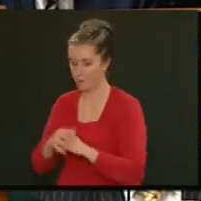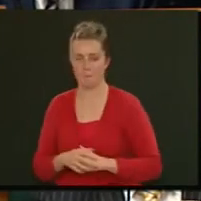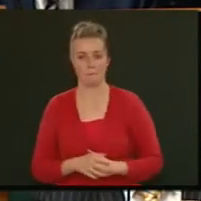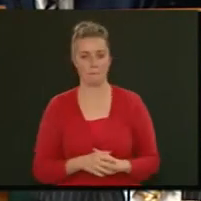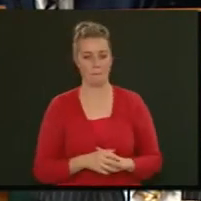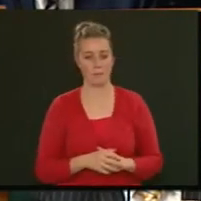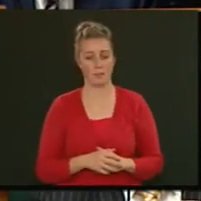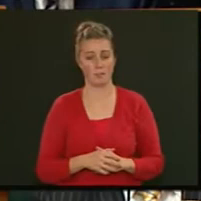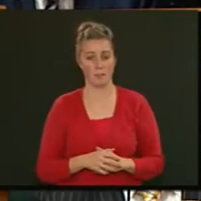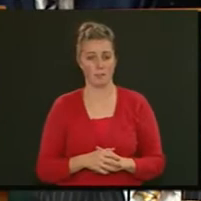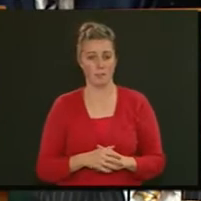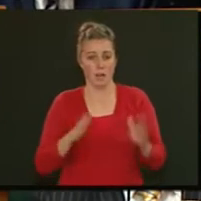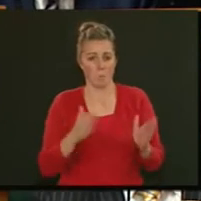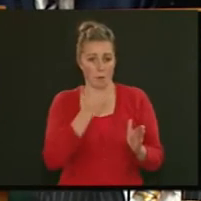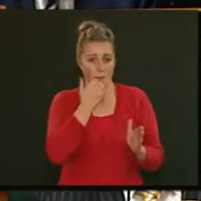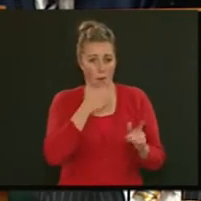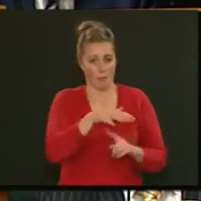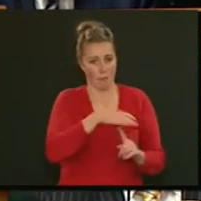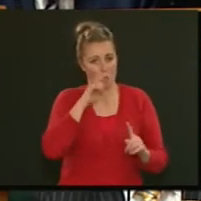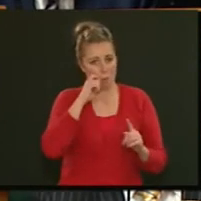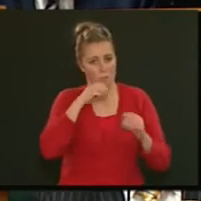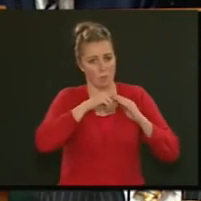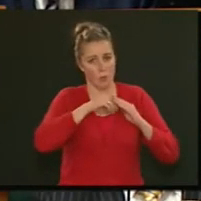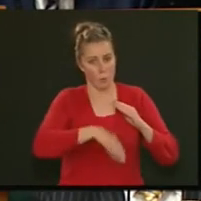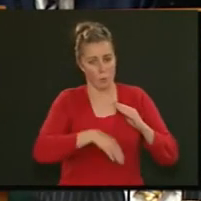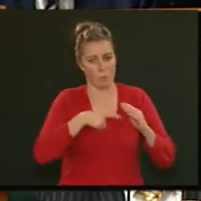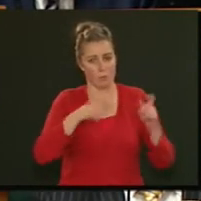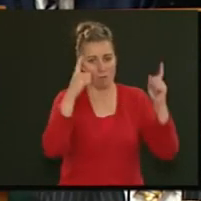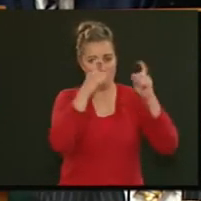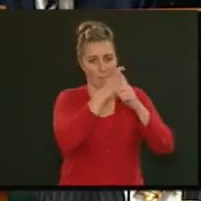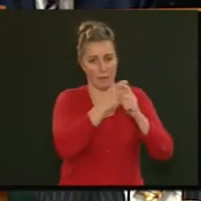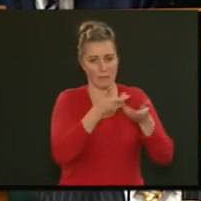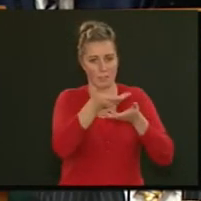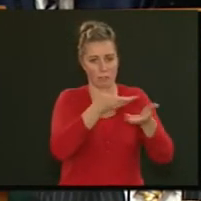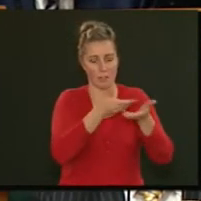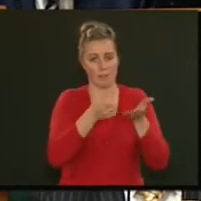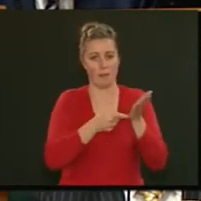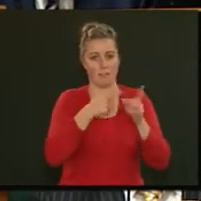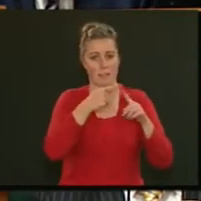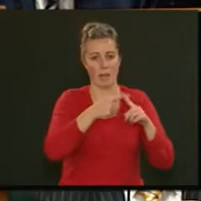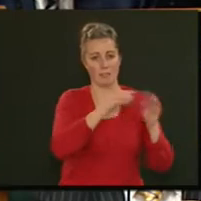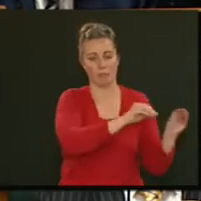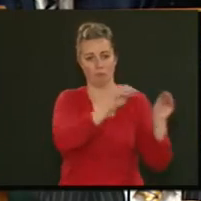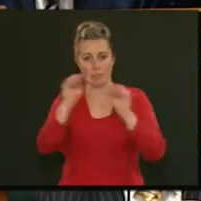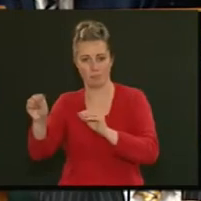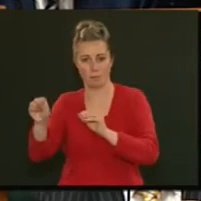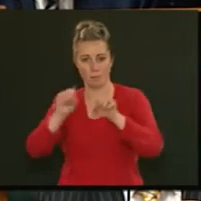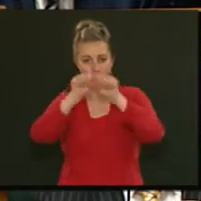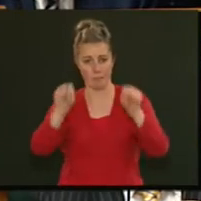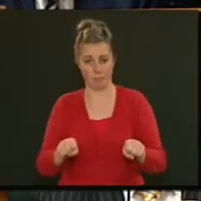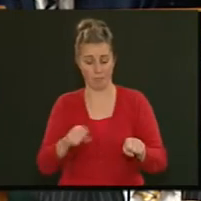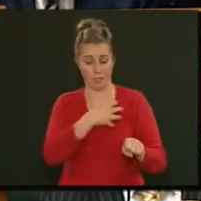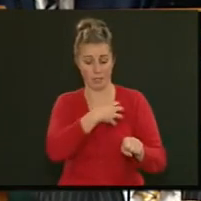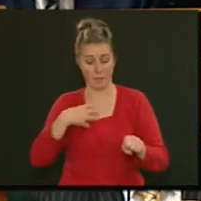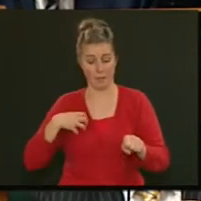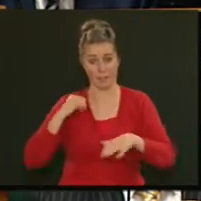A small number of families may face losses from this package because of the complex interactions of our tax and transfer system. The government has